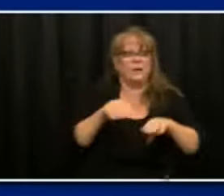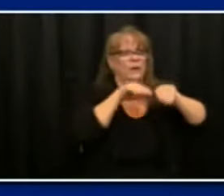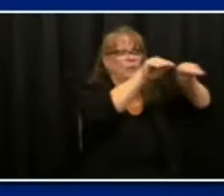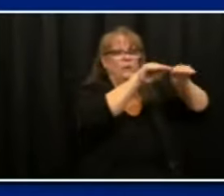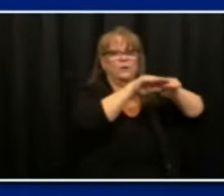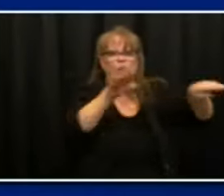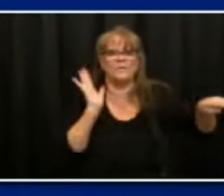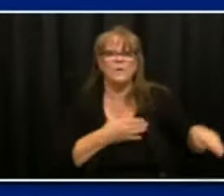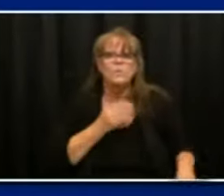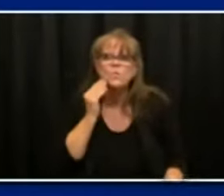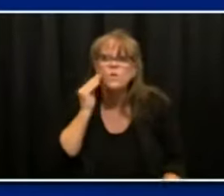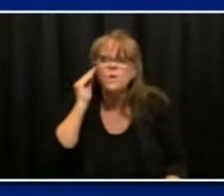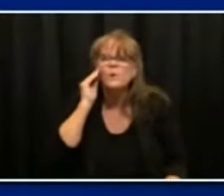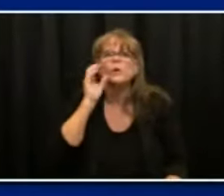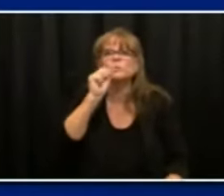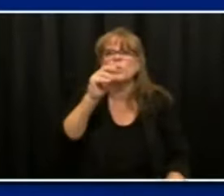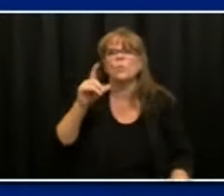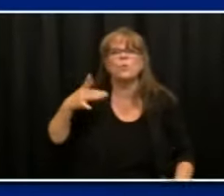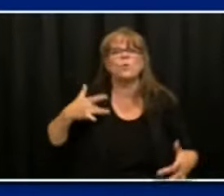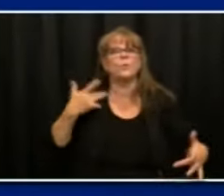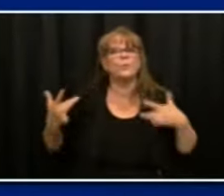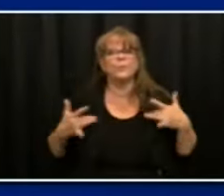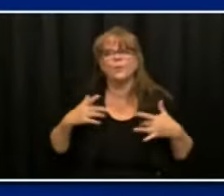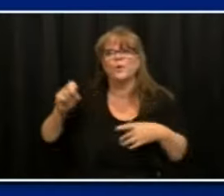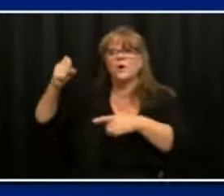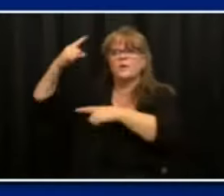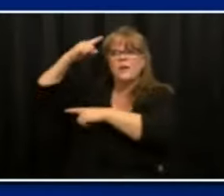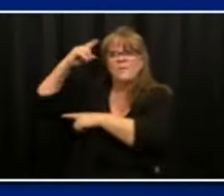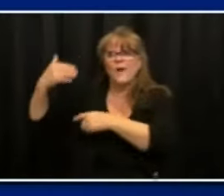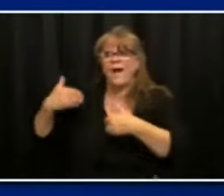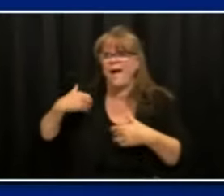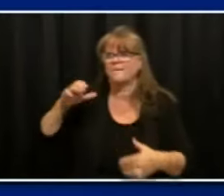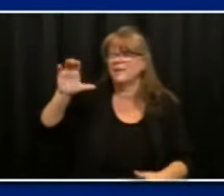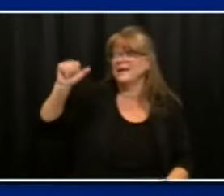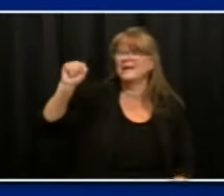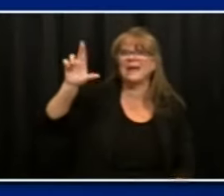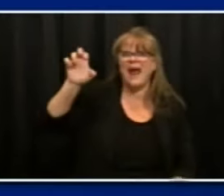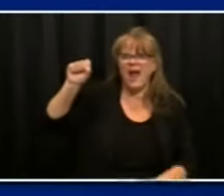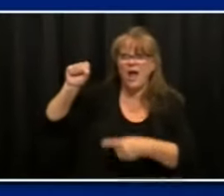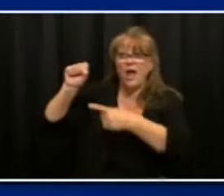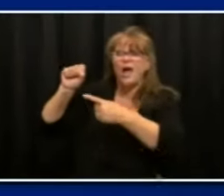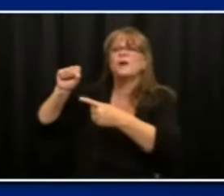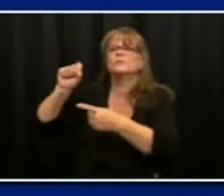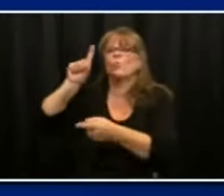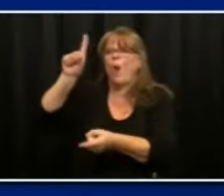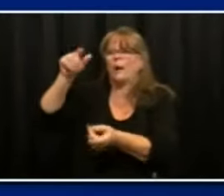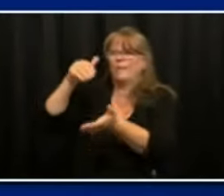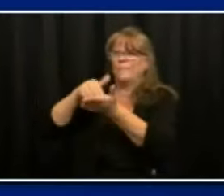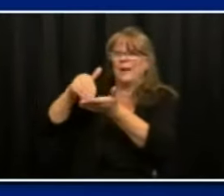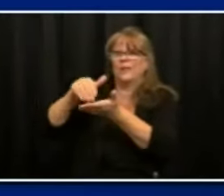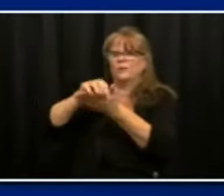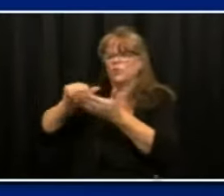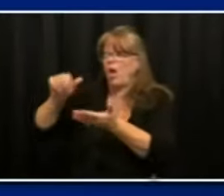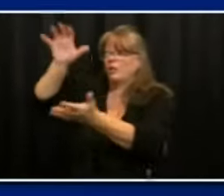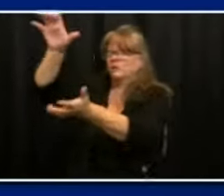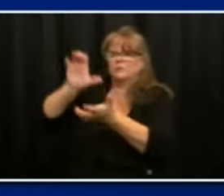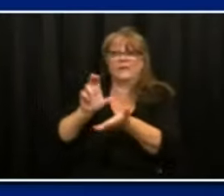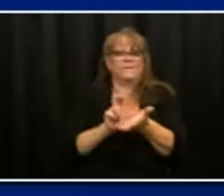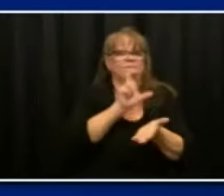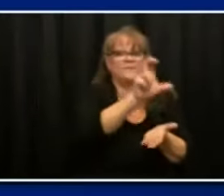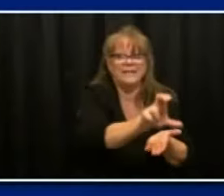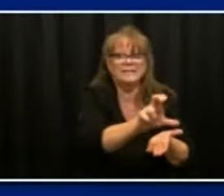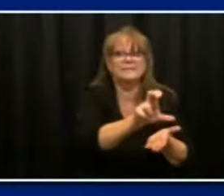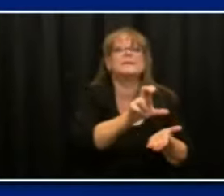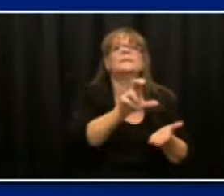million of CARES Act funding to the Colorado Department of Agriculture to provide funds to Colorado farmers,